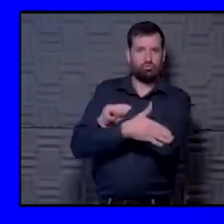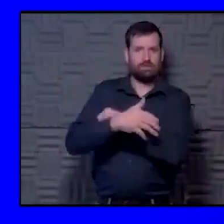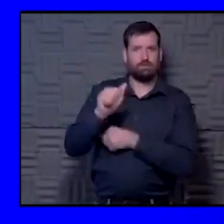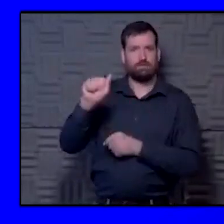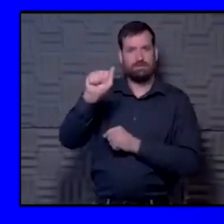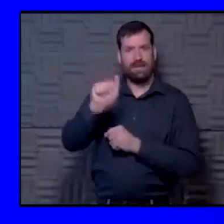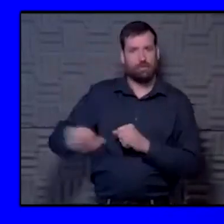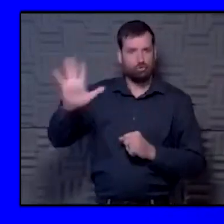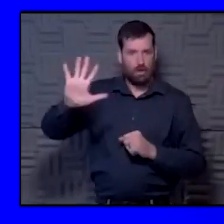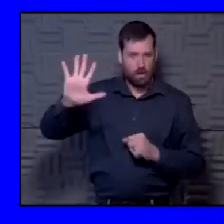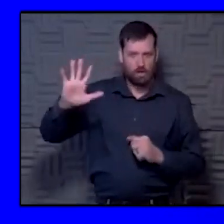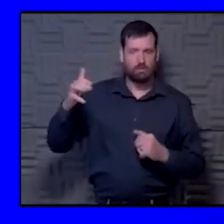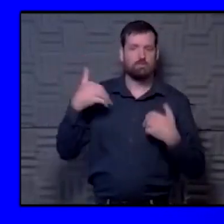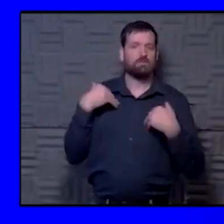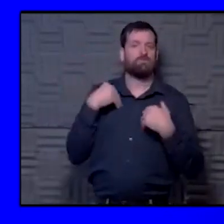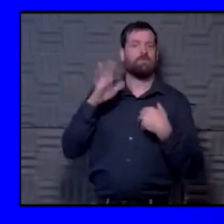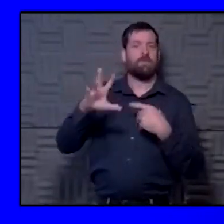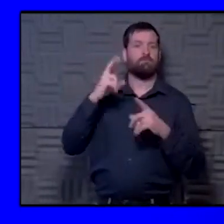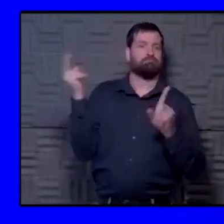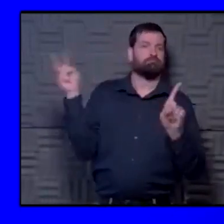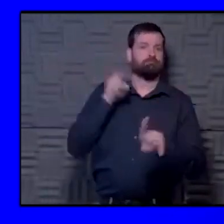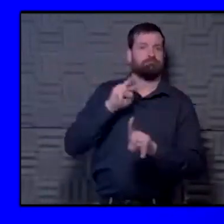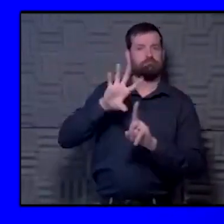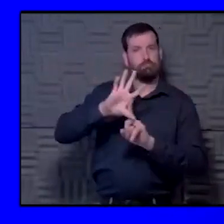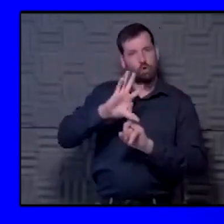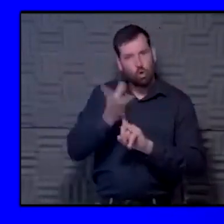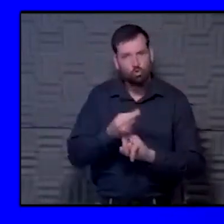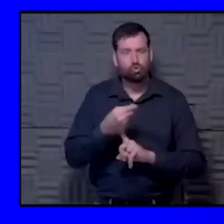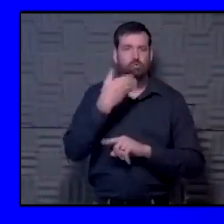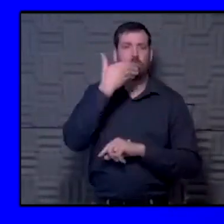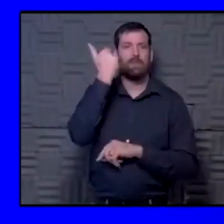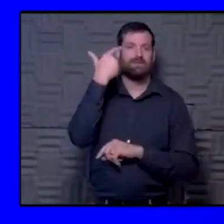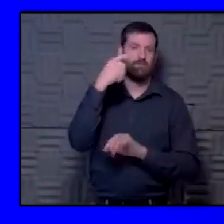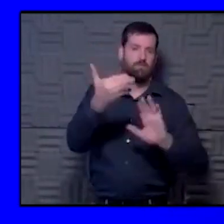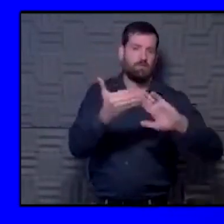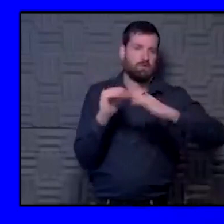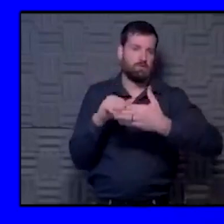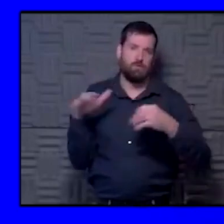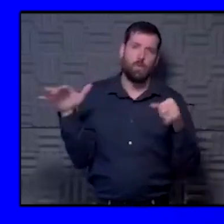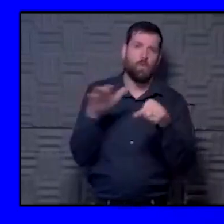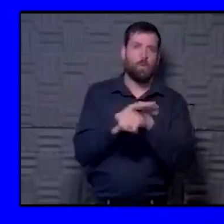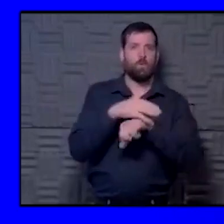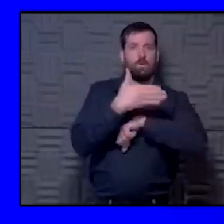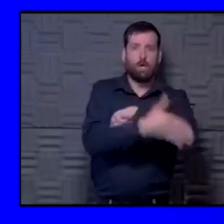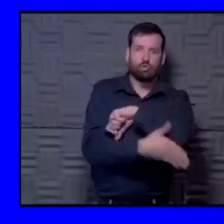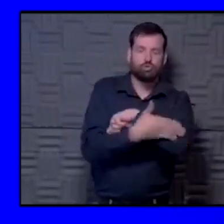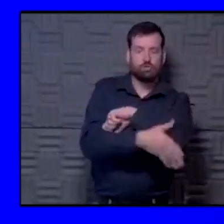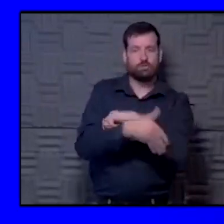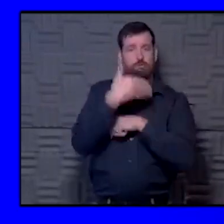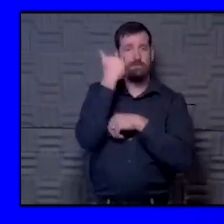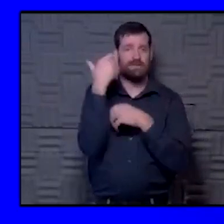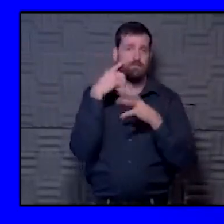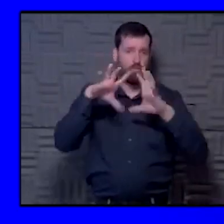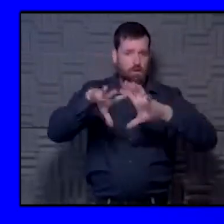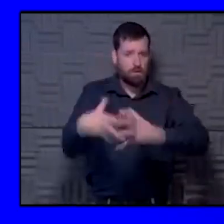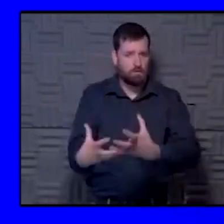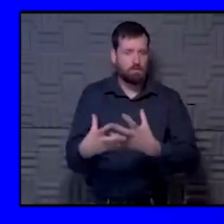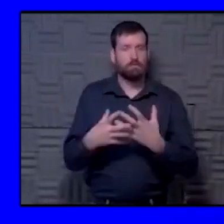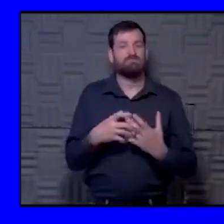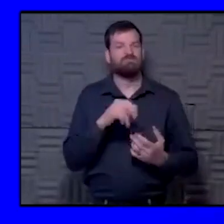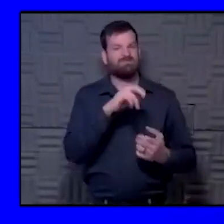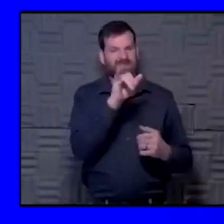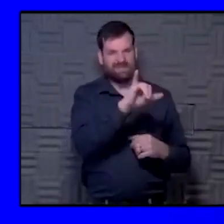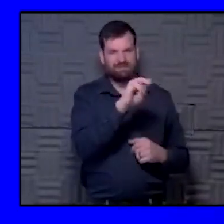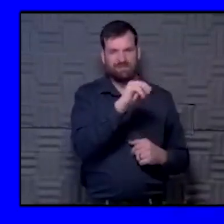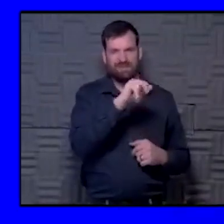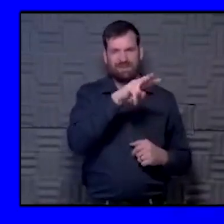a culture of the collective, of the good of the whole country, the whole collective, the good of the Navajo Nation. We need